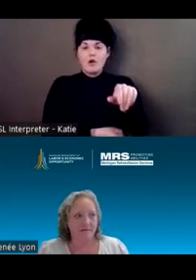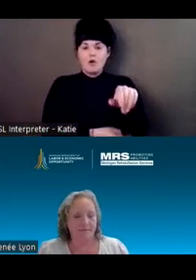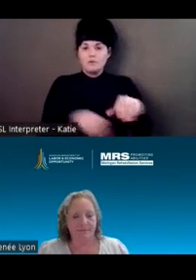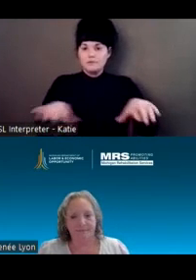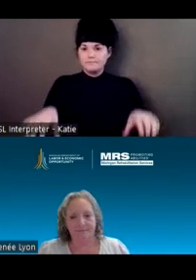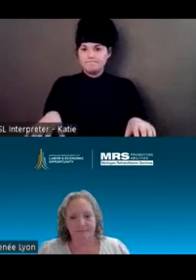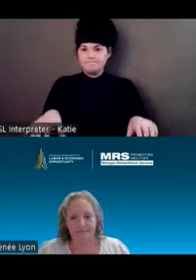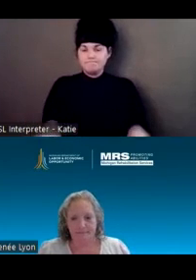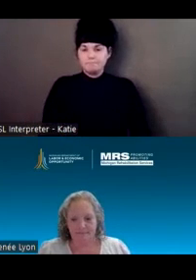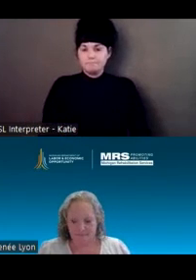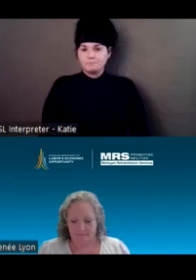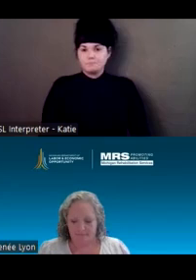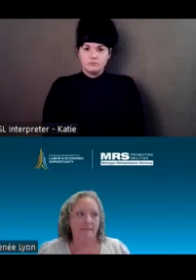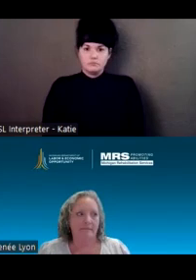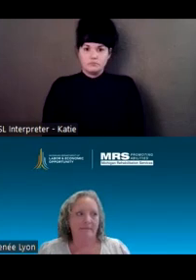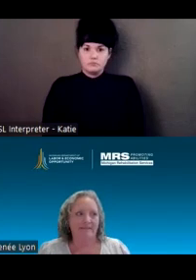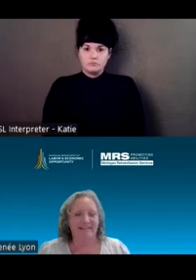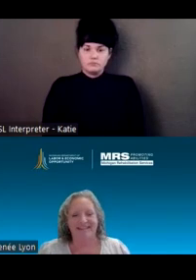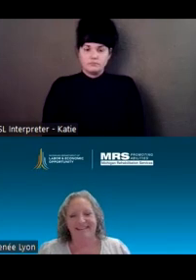degrees.